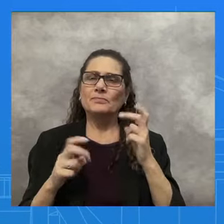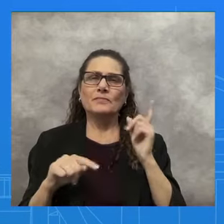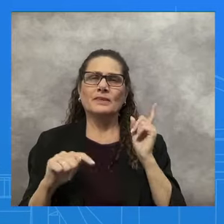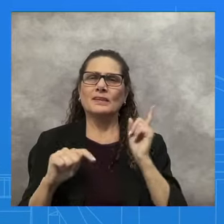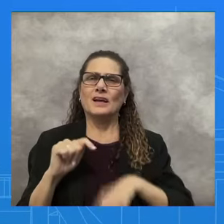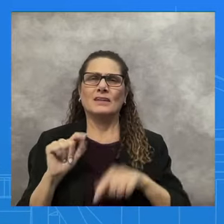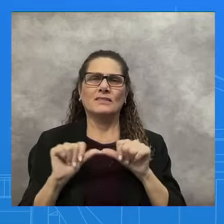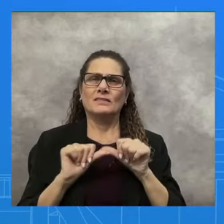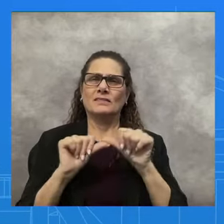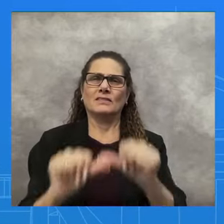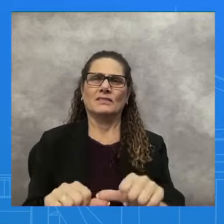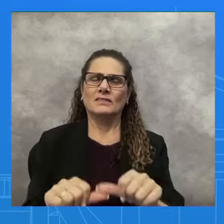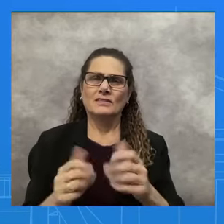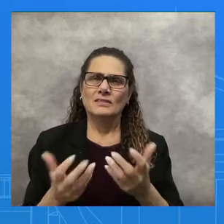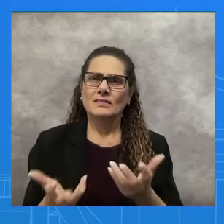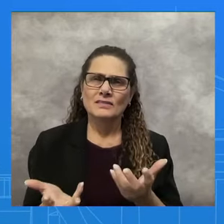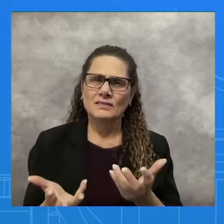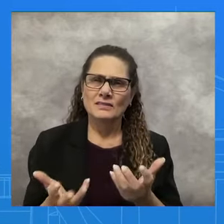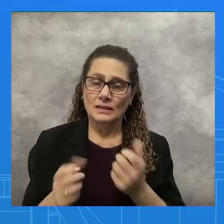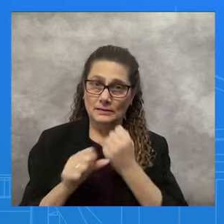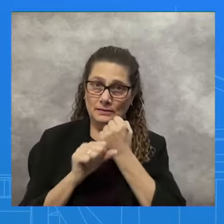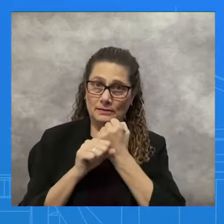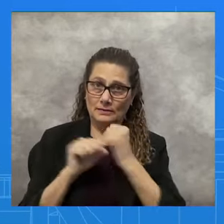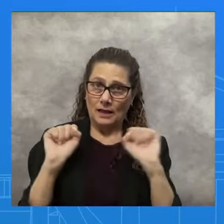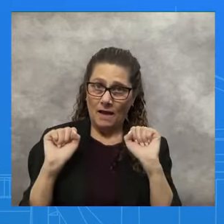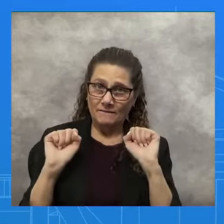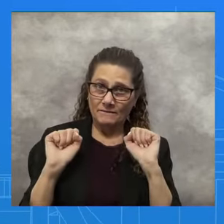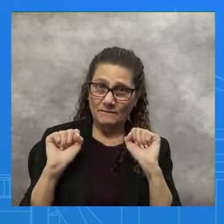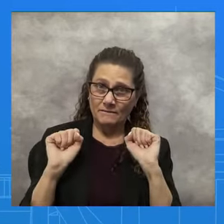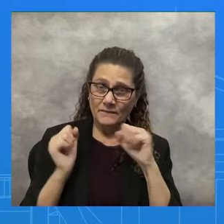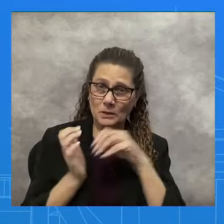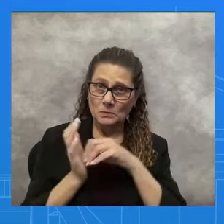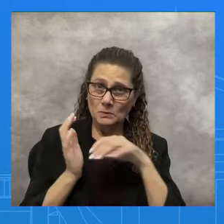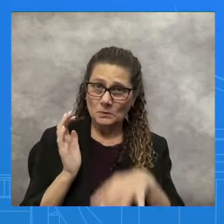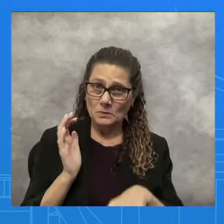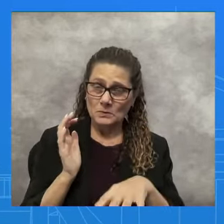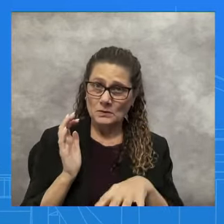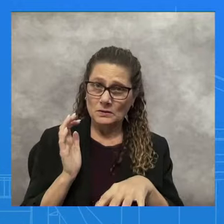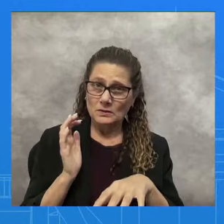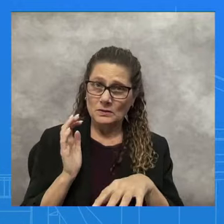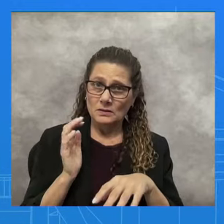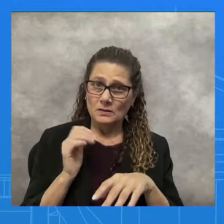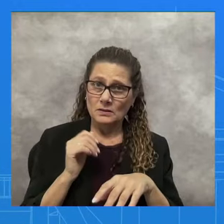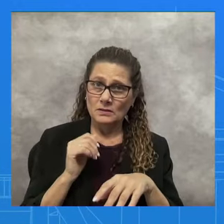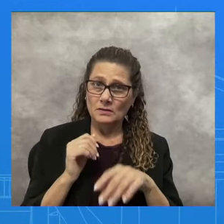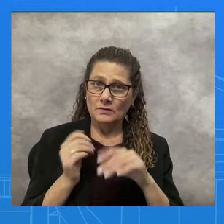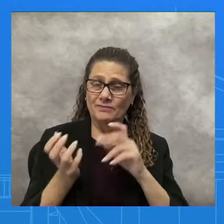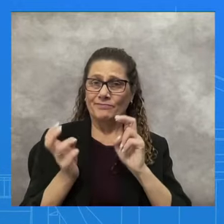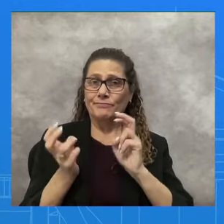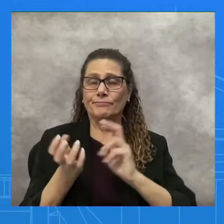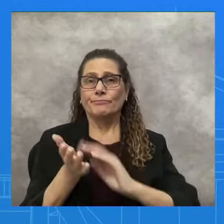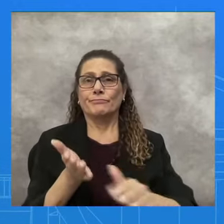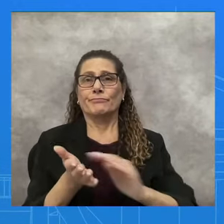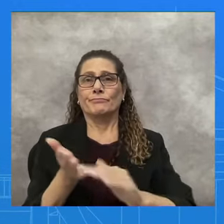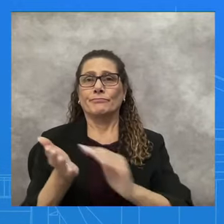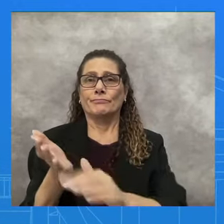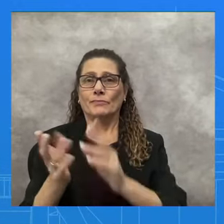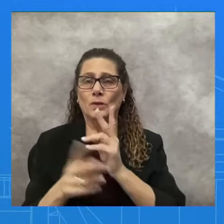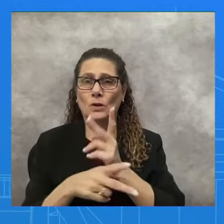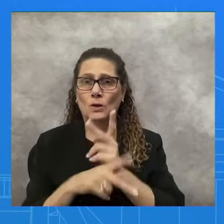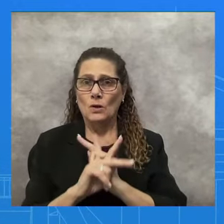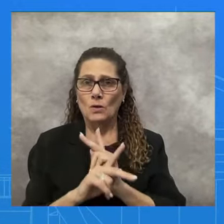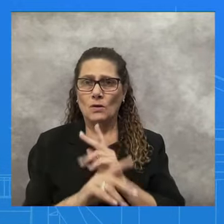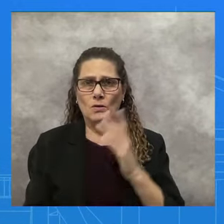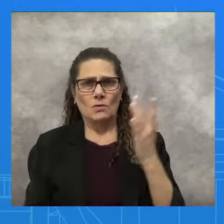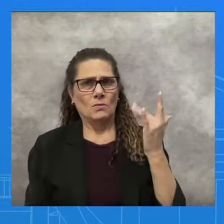cost taxpayers more than $100 billion. Why is it worth all taxpayers to burden this cost? So look, the CBO, I'm not going to get ahead